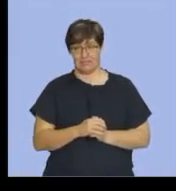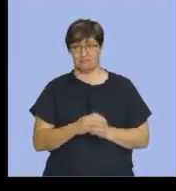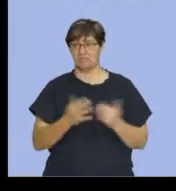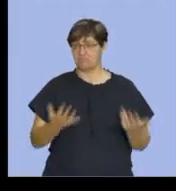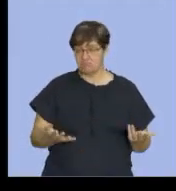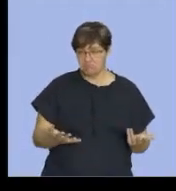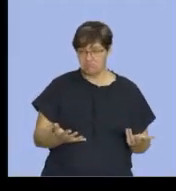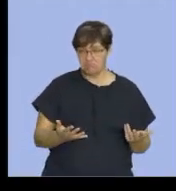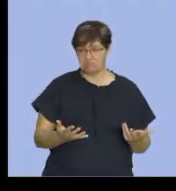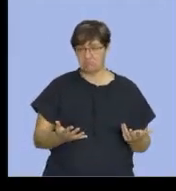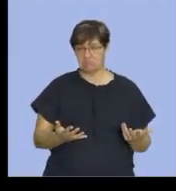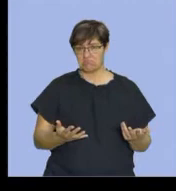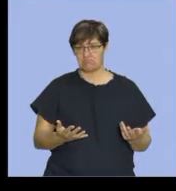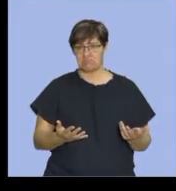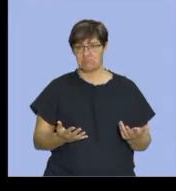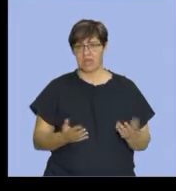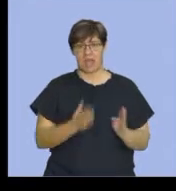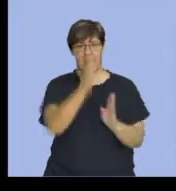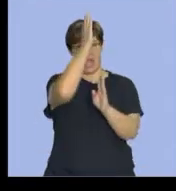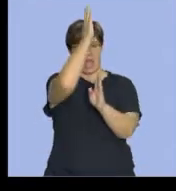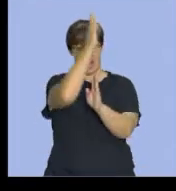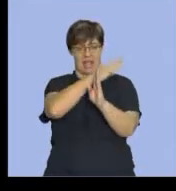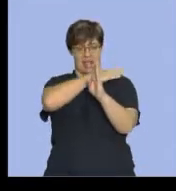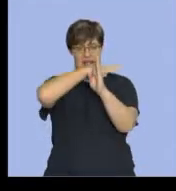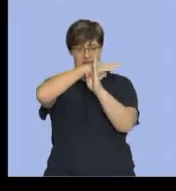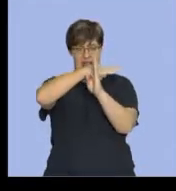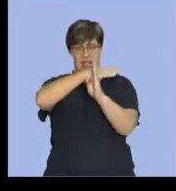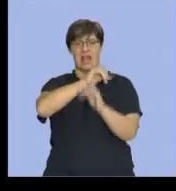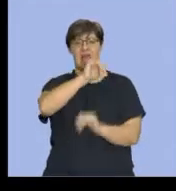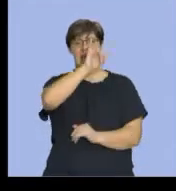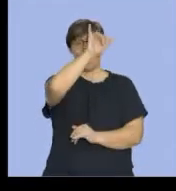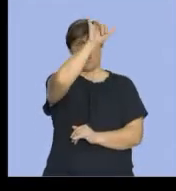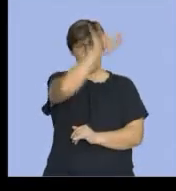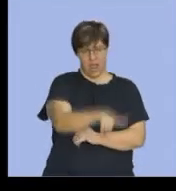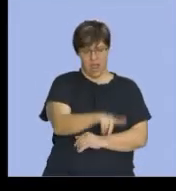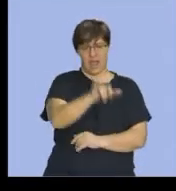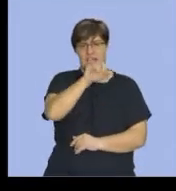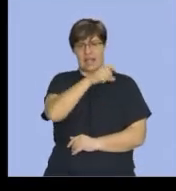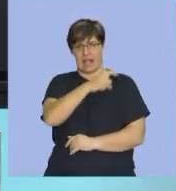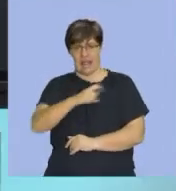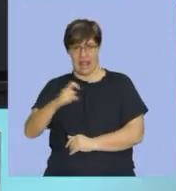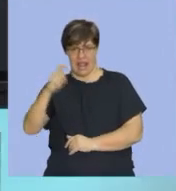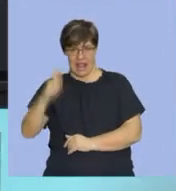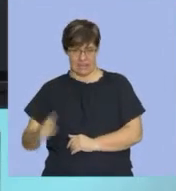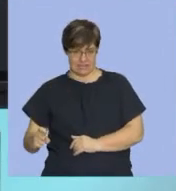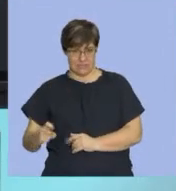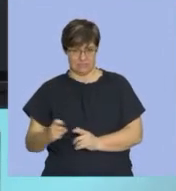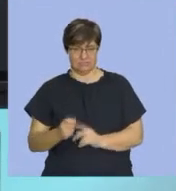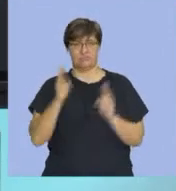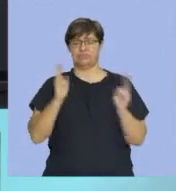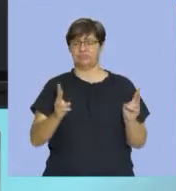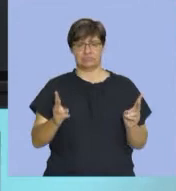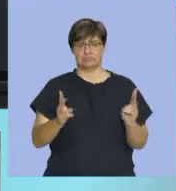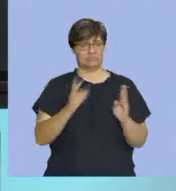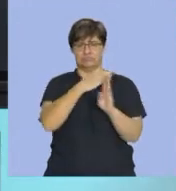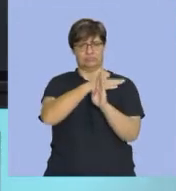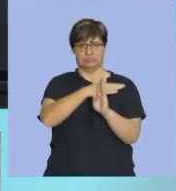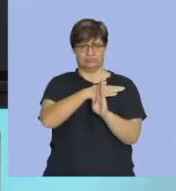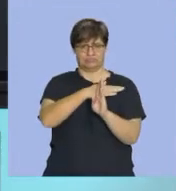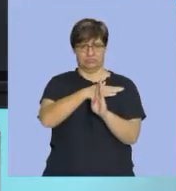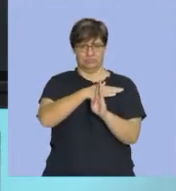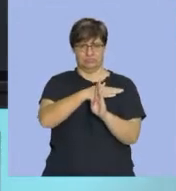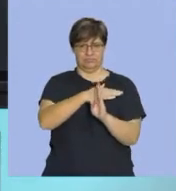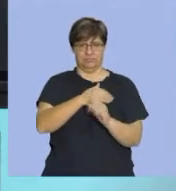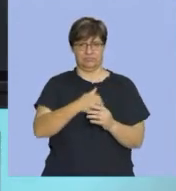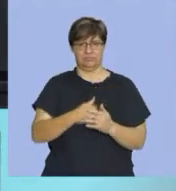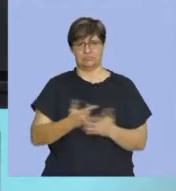I now draw in a set of axes, like in mass, the x and y, but I'm not going to make it normal vertical and horizontal.